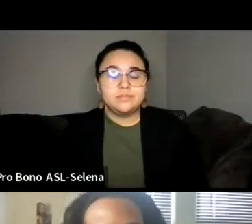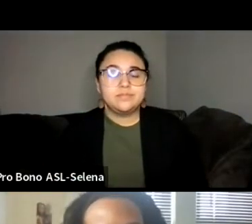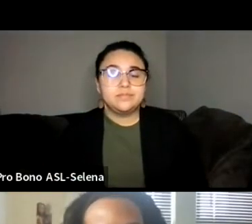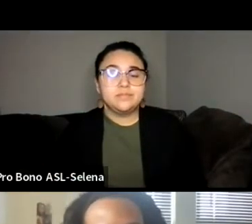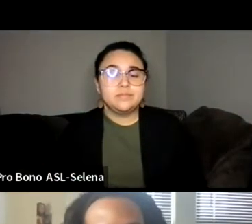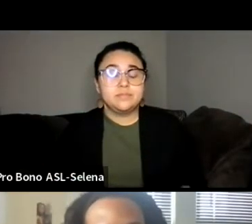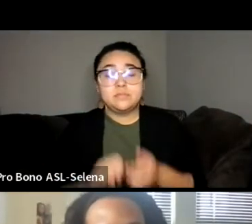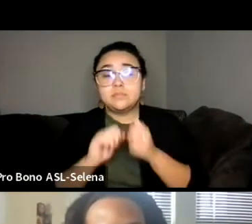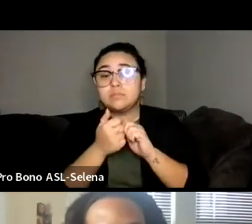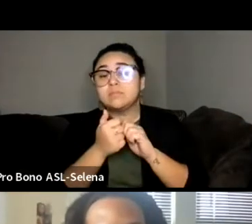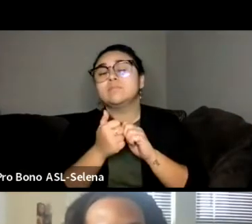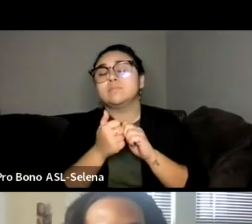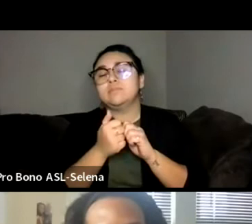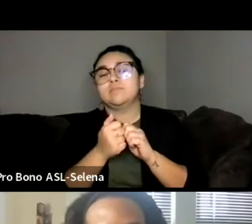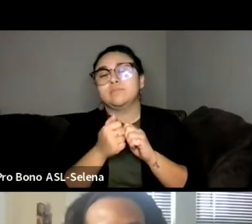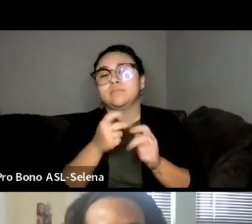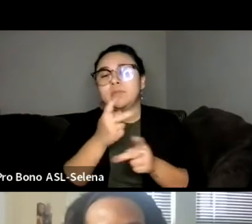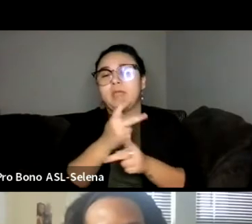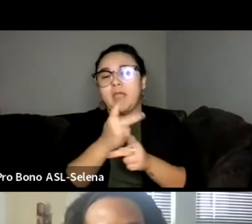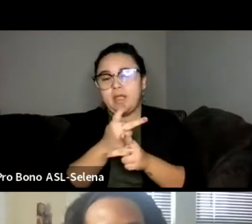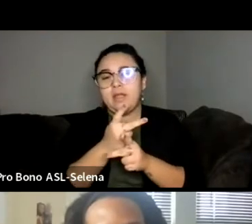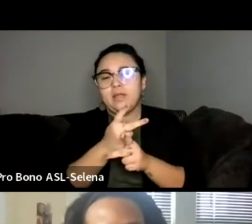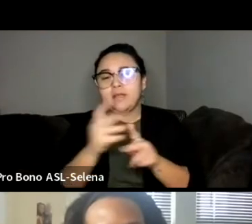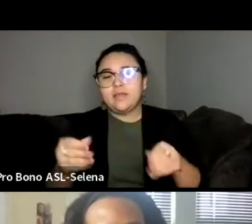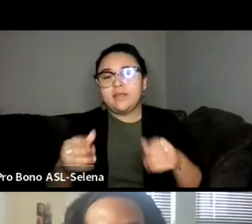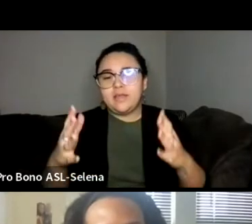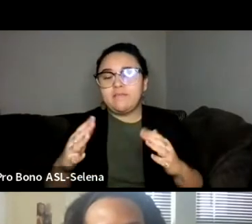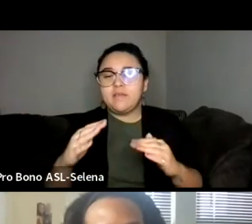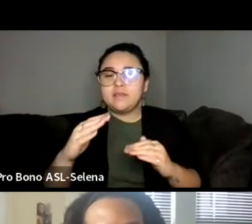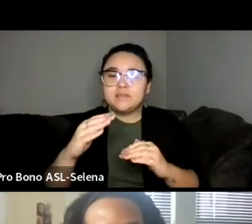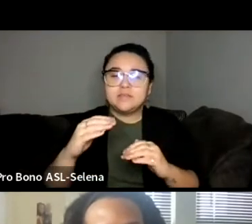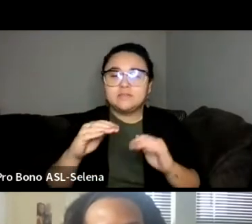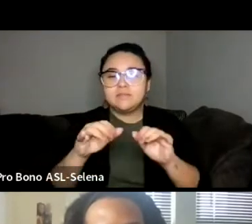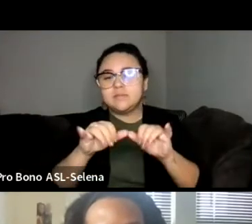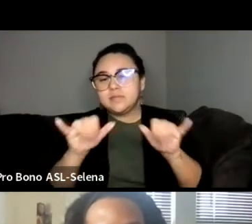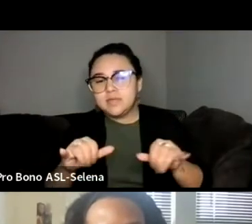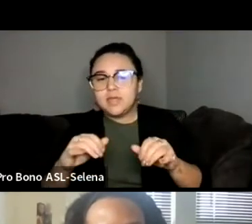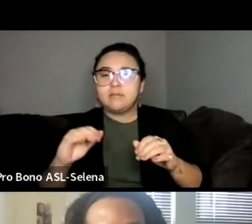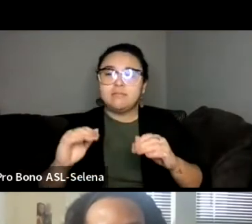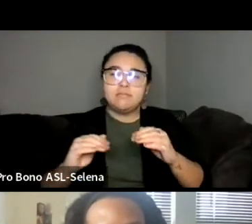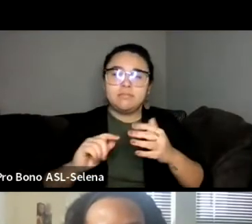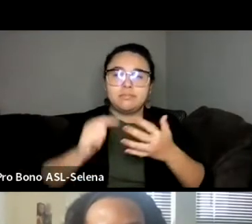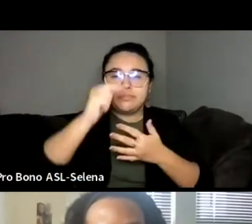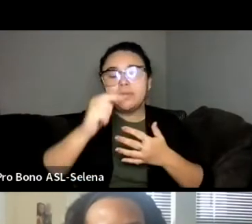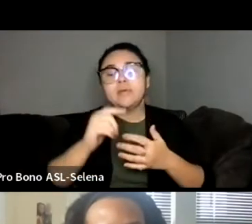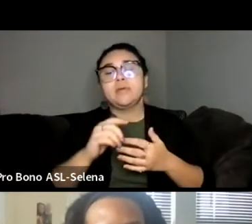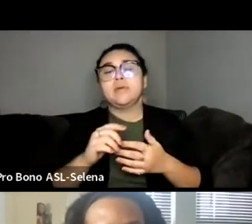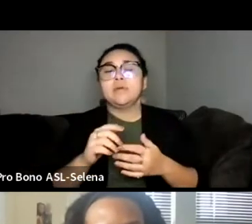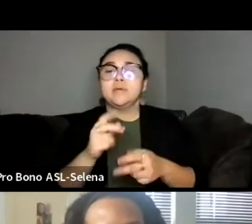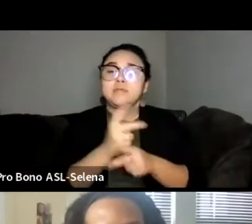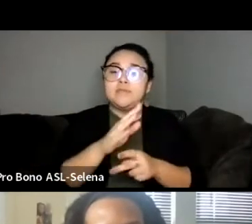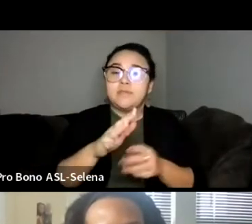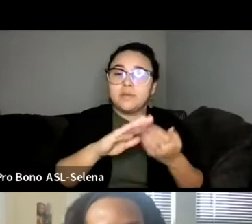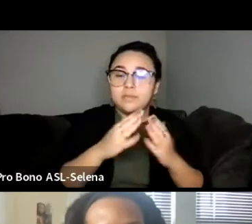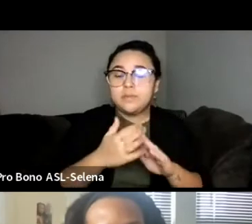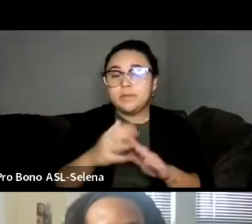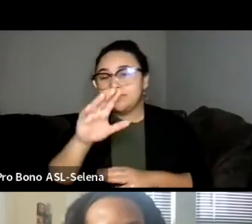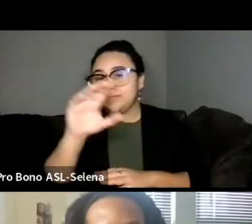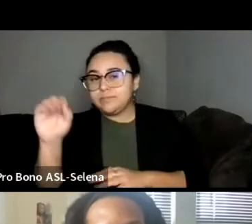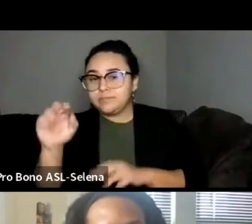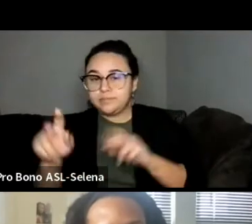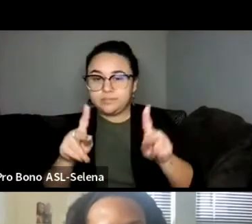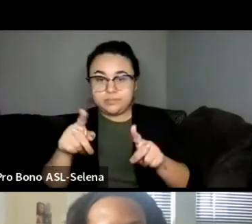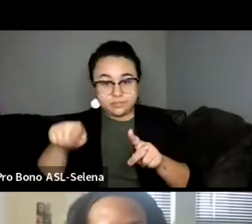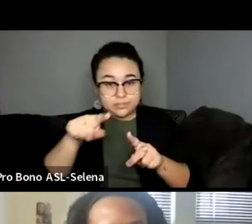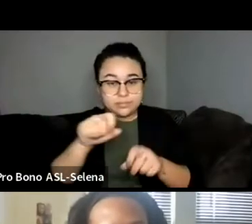building supportive structures that takes care of their communities, their companies, and the people that they work with. So this